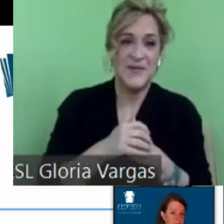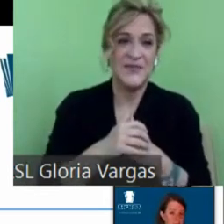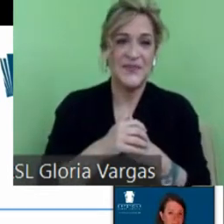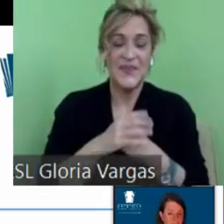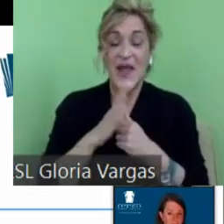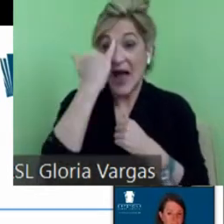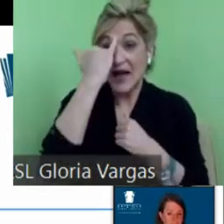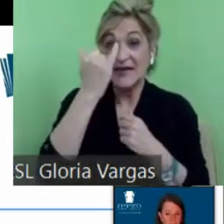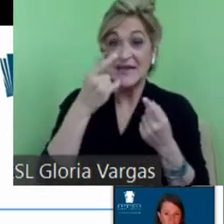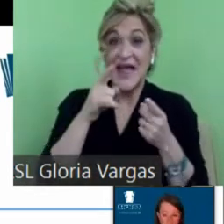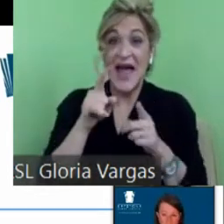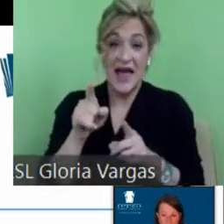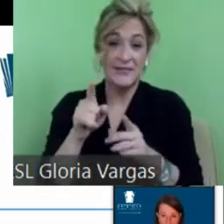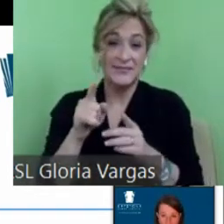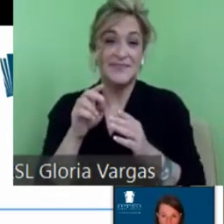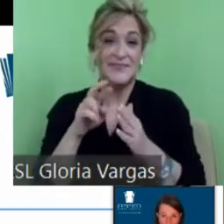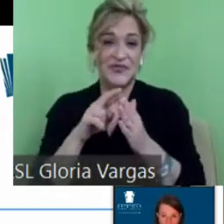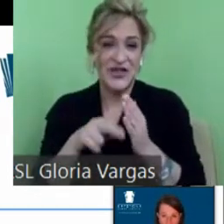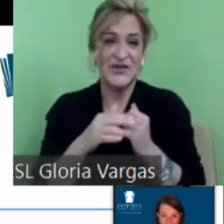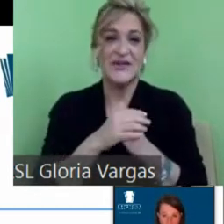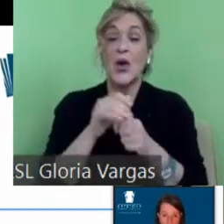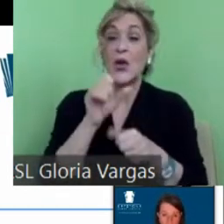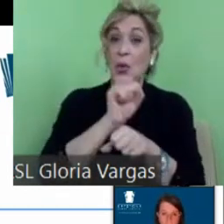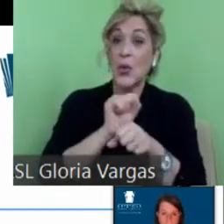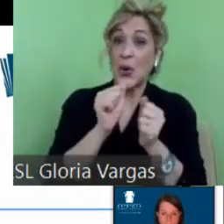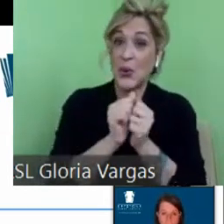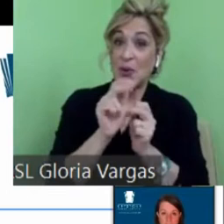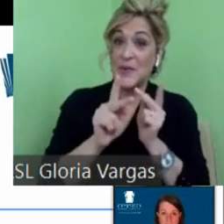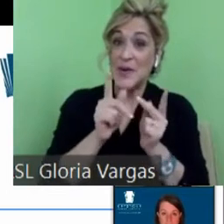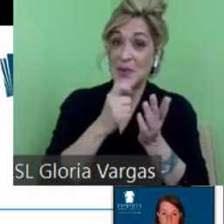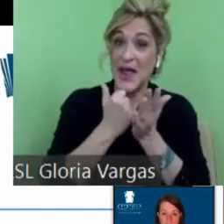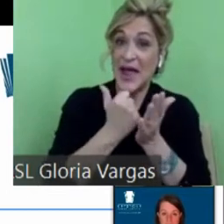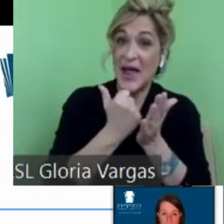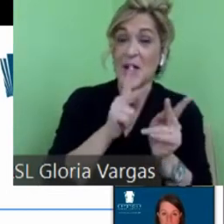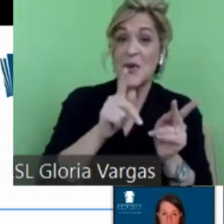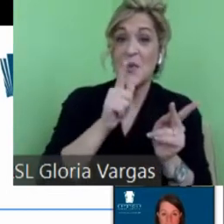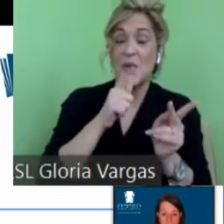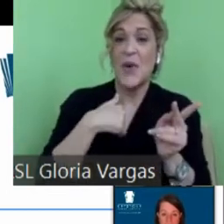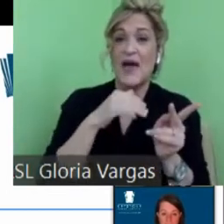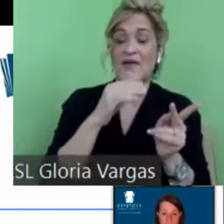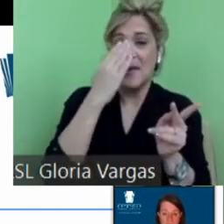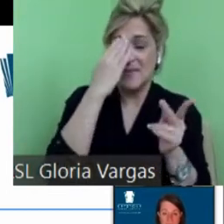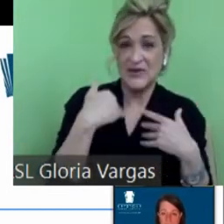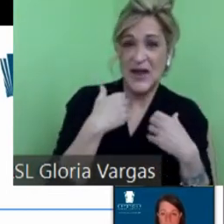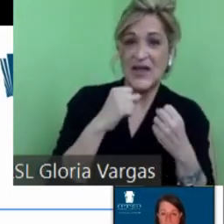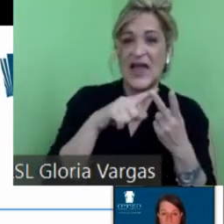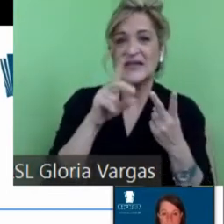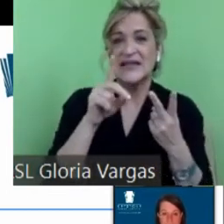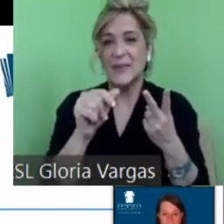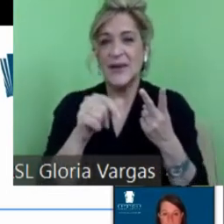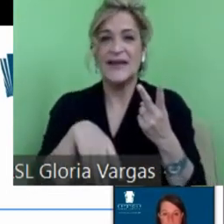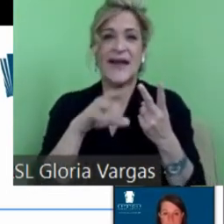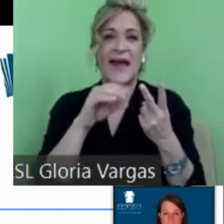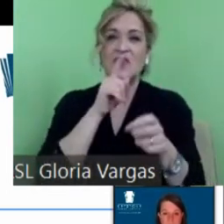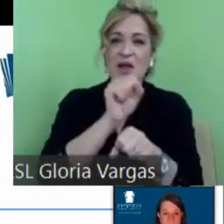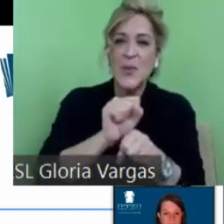Ideas have consequences. The work of helping people with intellectual and developmental disabilities have real employment that